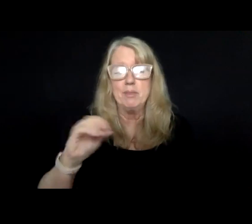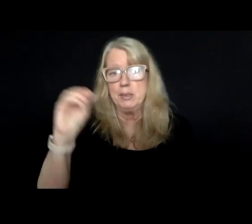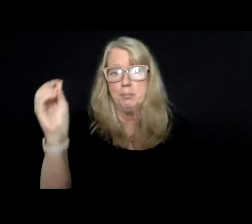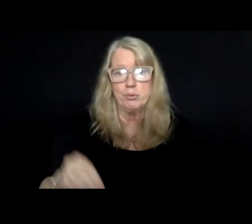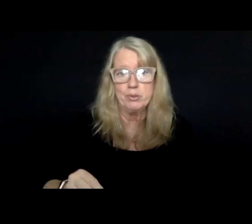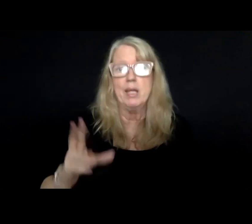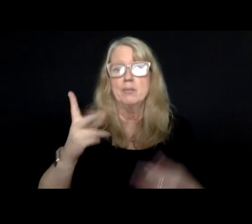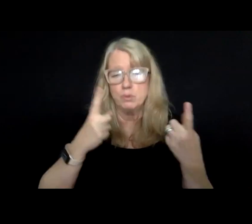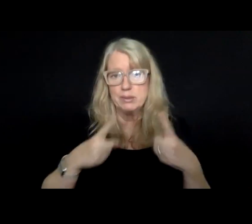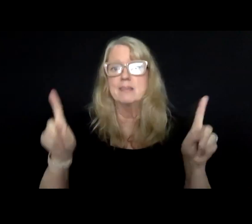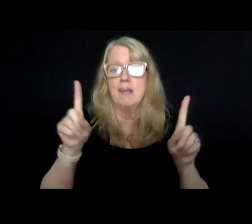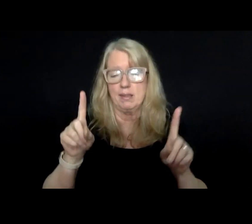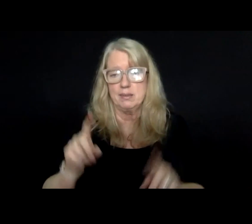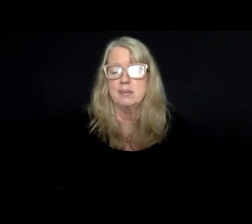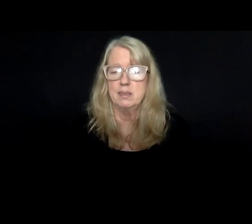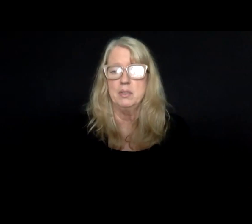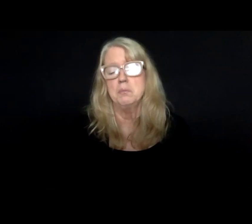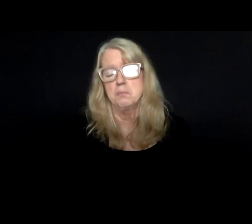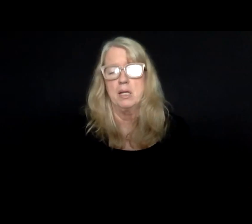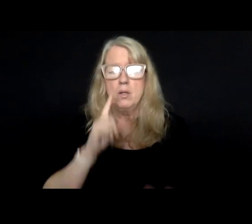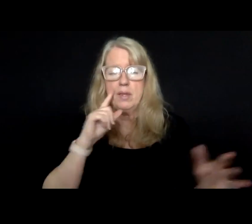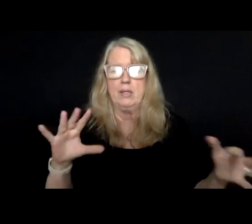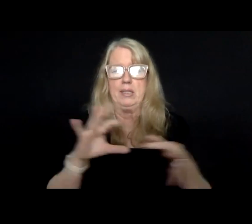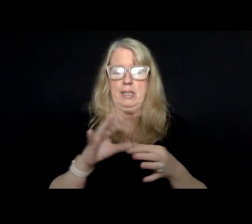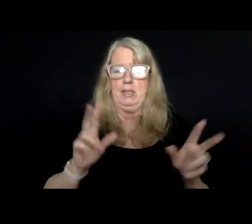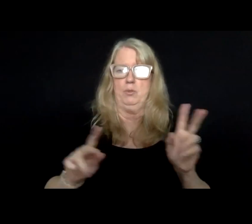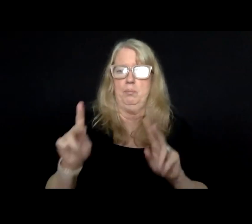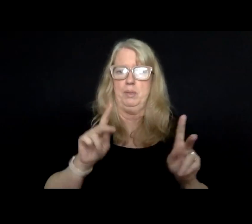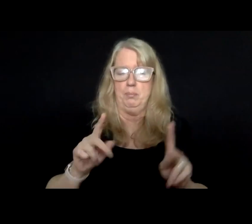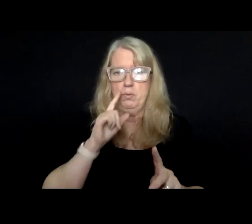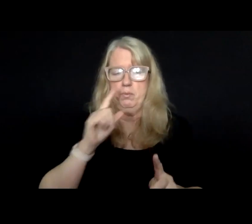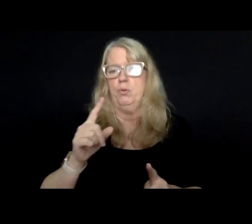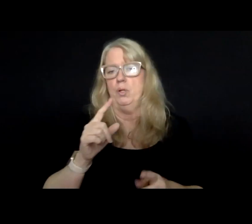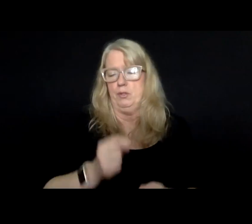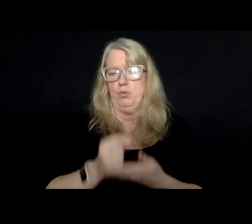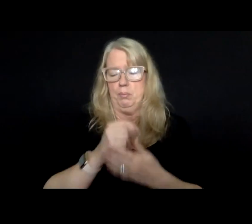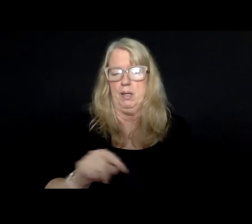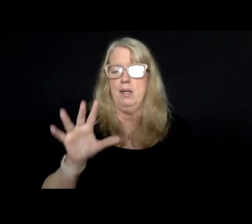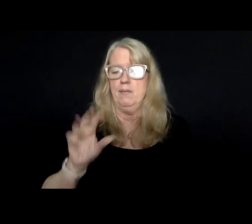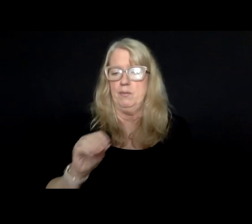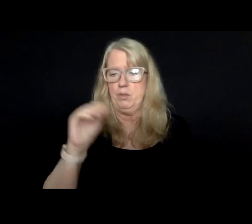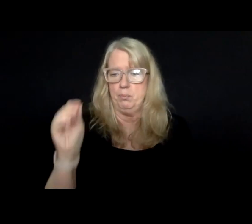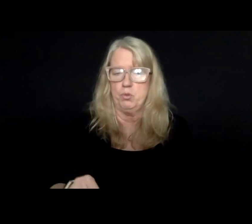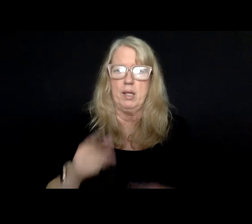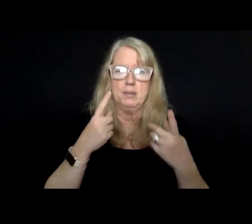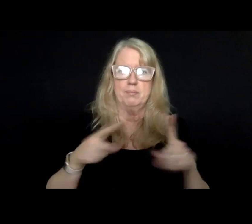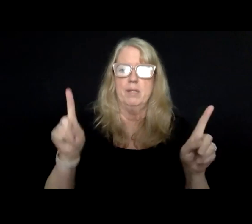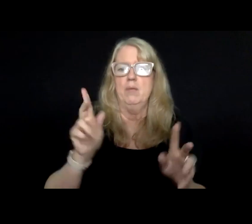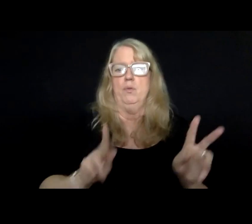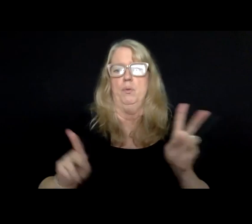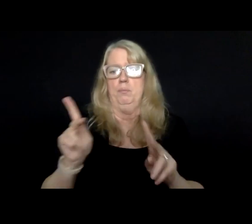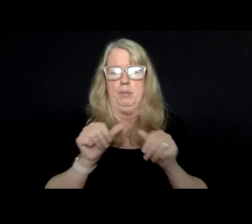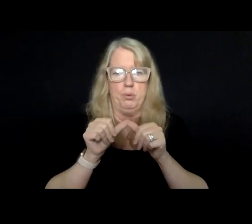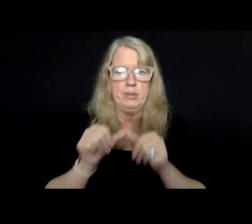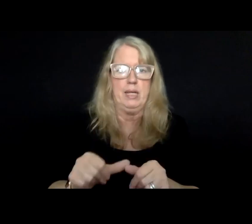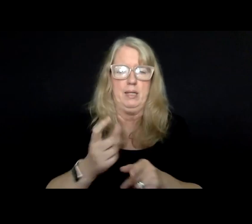70% success rate in connecting people to treatment and a 50% success rate of people staying